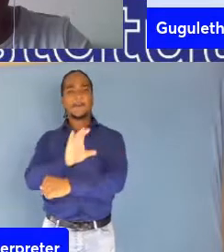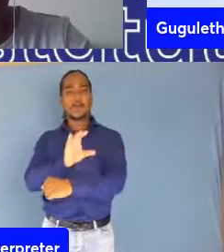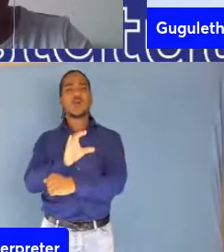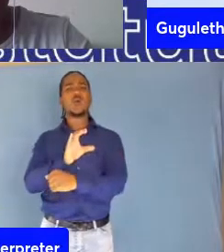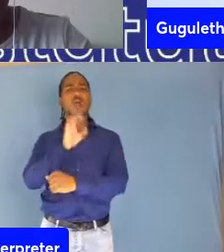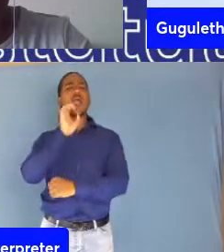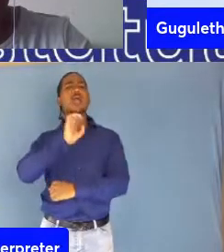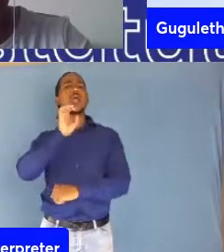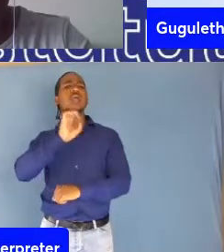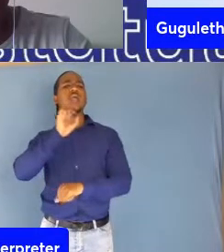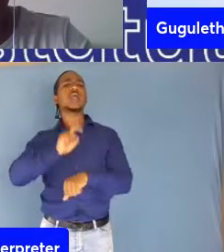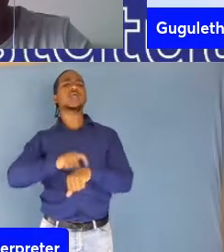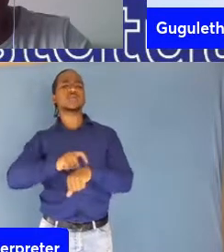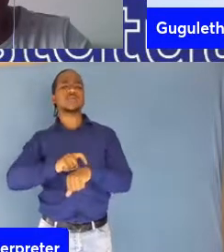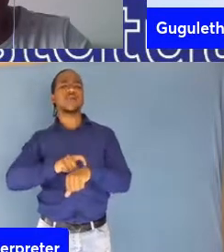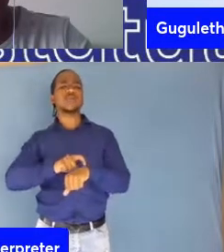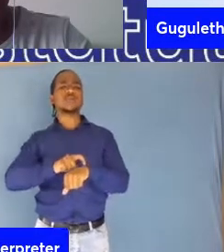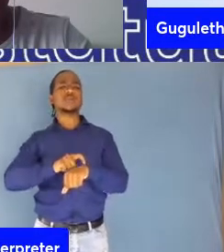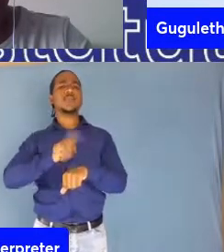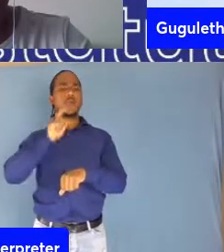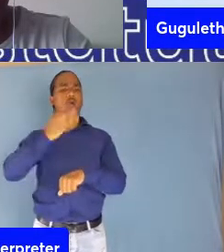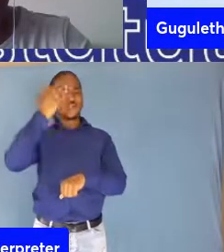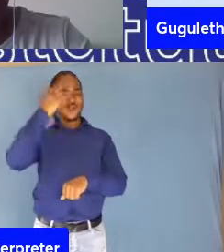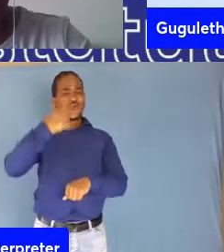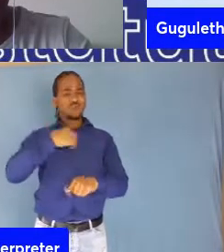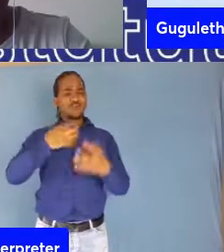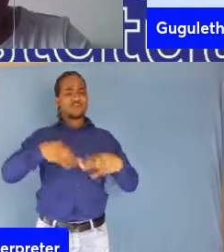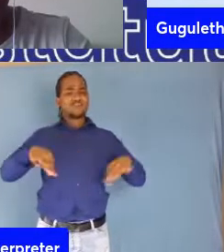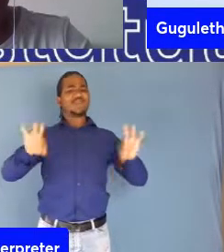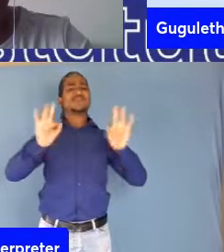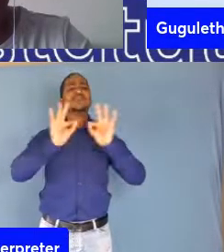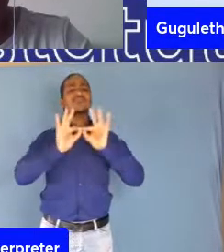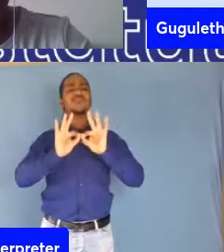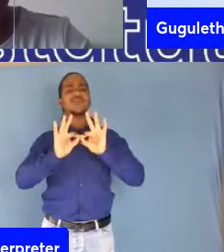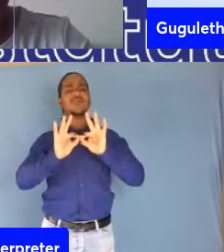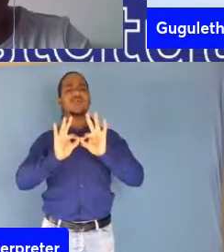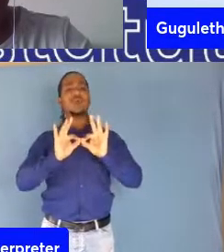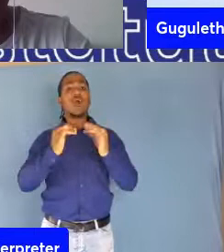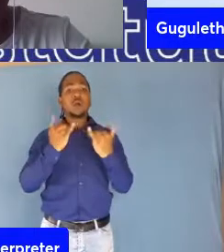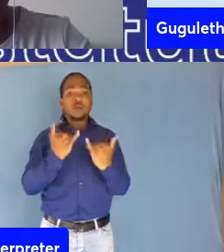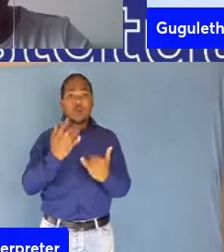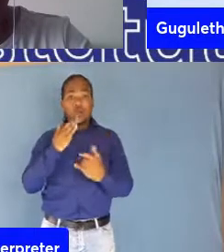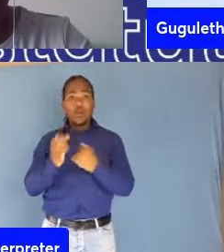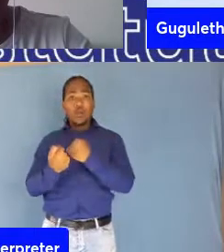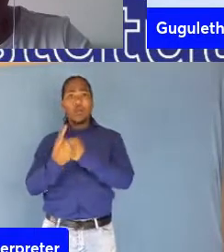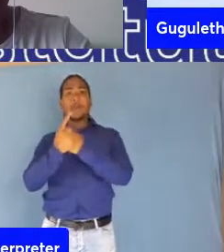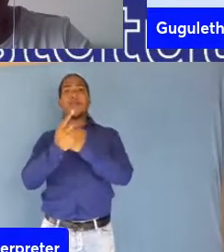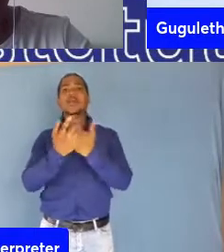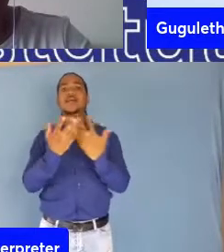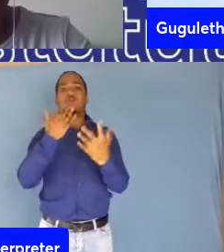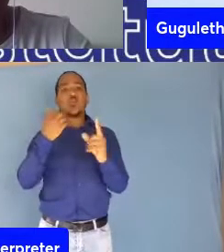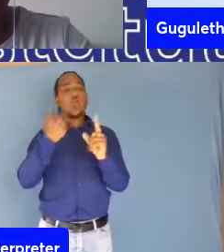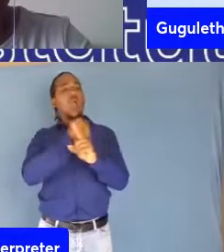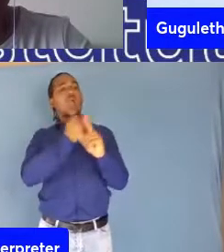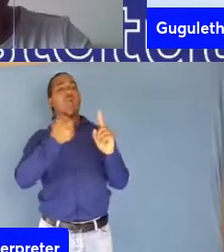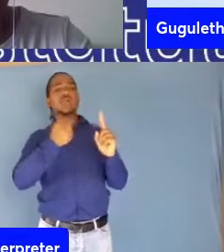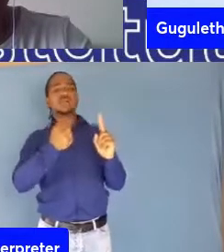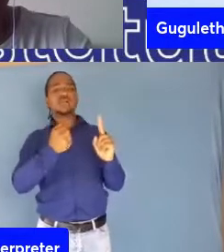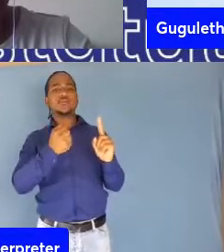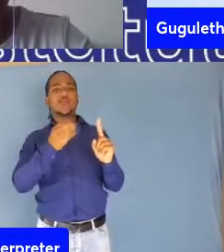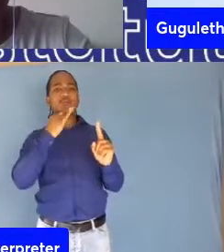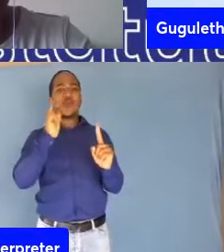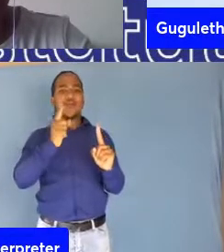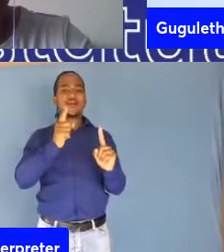they know that they are worthy. It's even worse when they are victims now of rape. We've got to do so much repair work that is